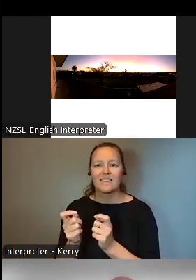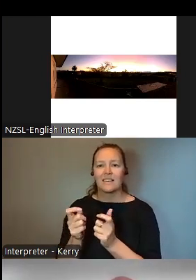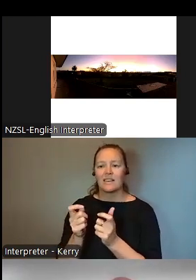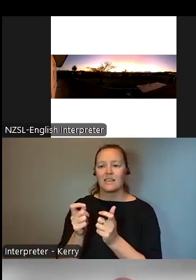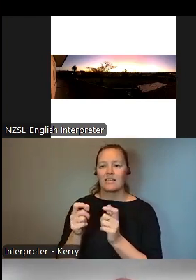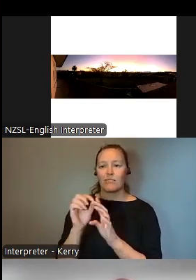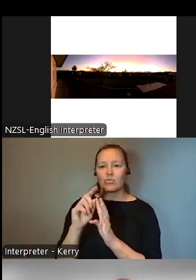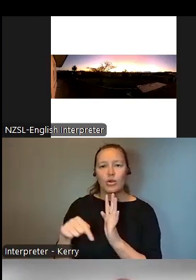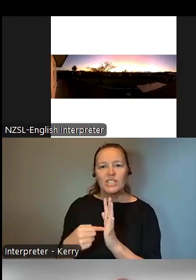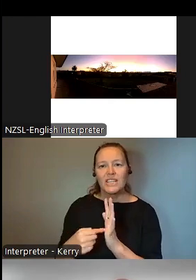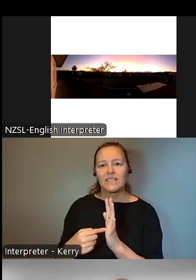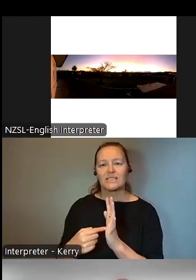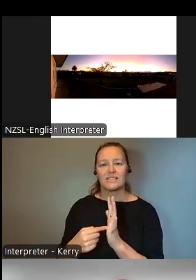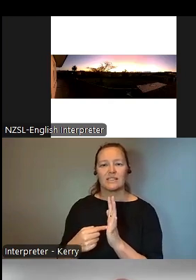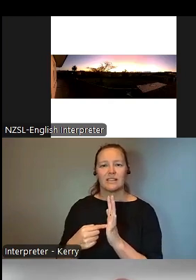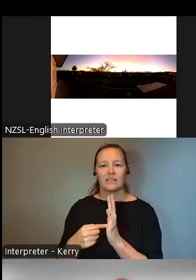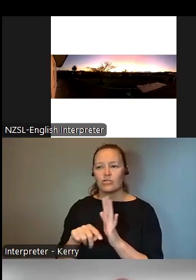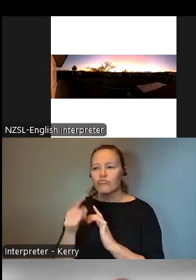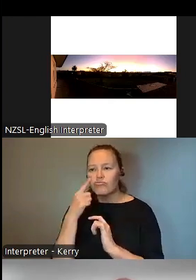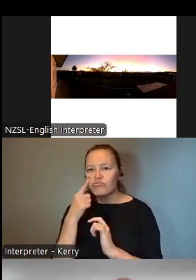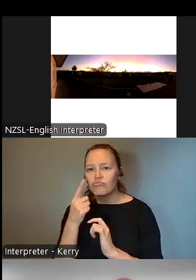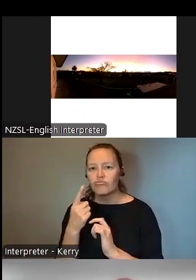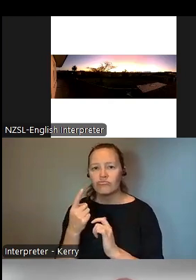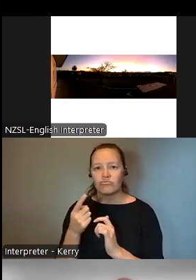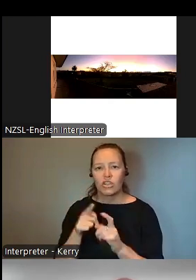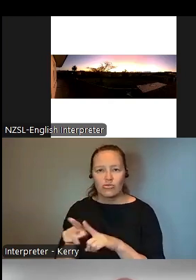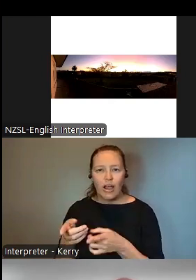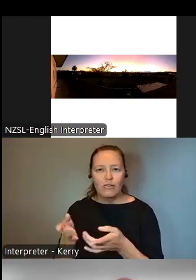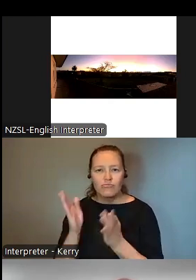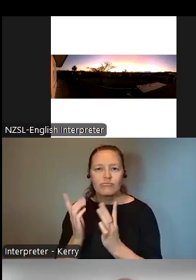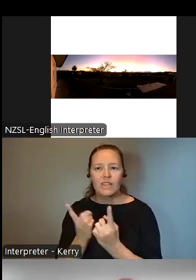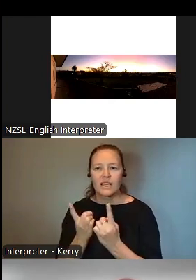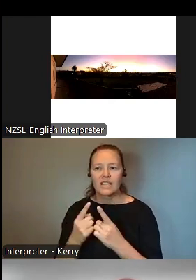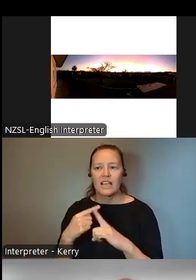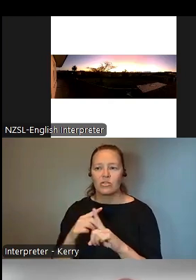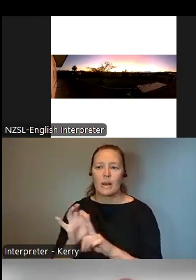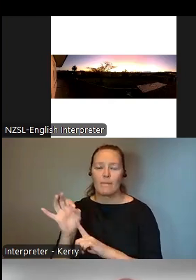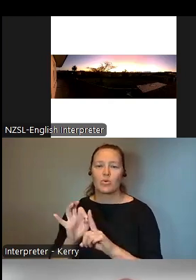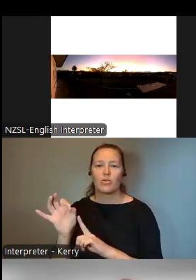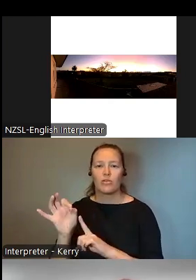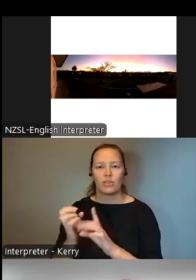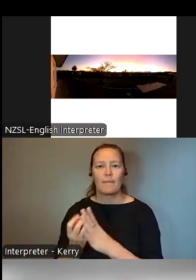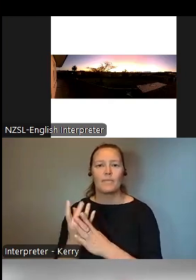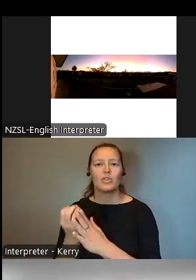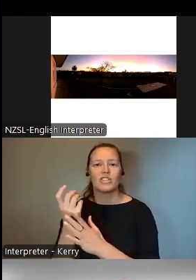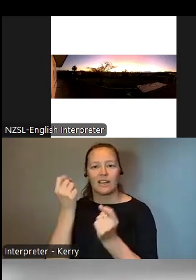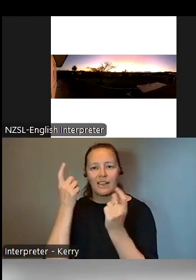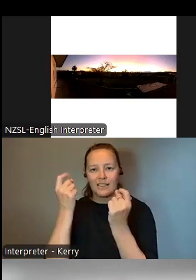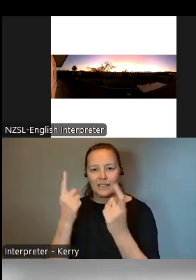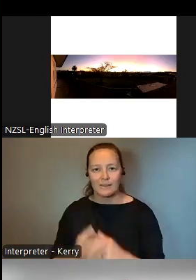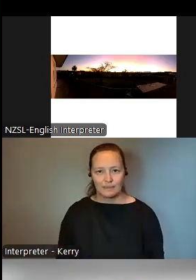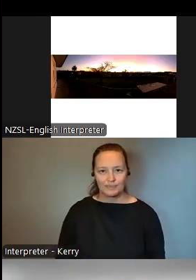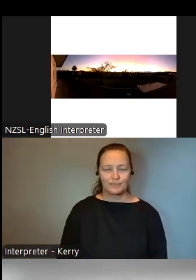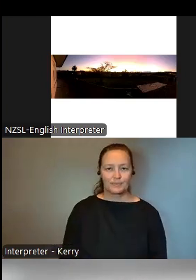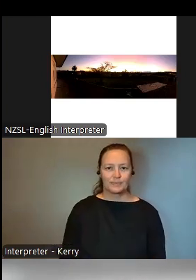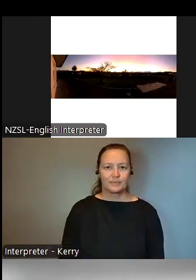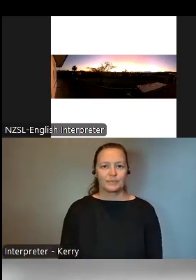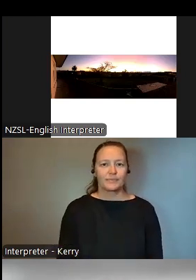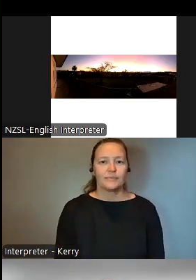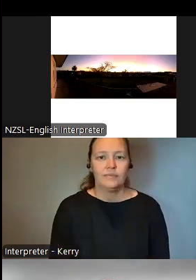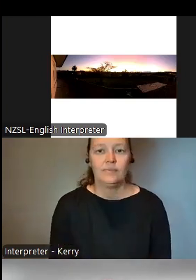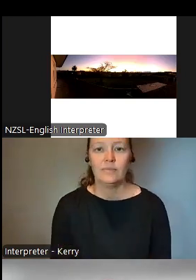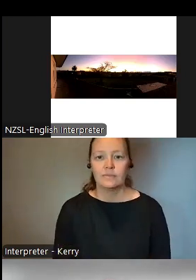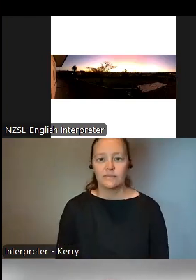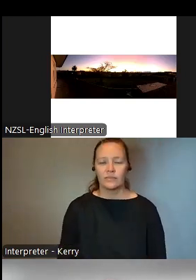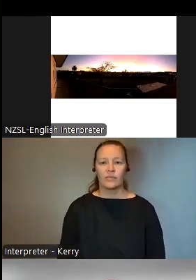to have a go at things and potentially improve those emerging ideas. This is also part